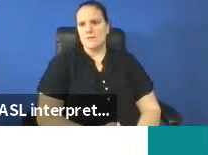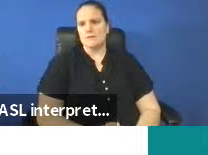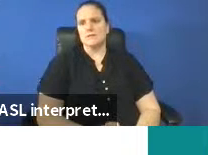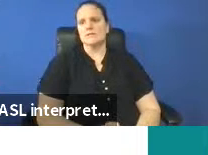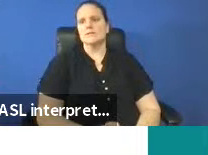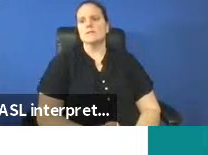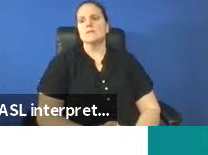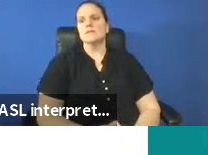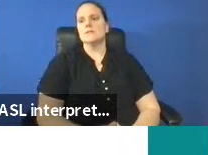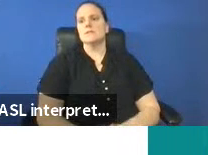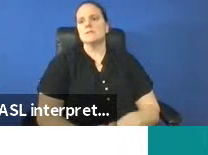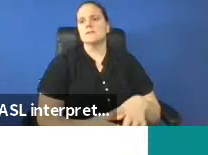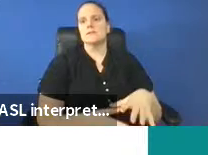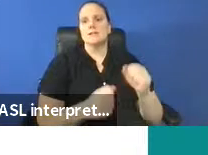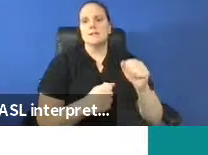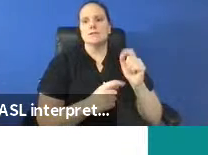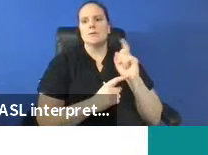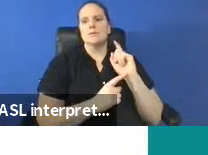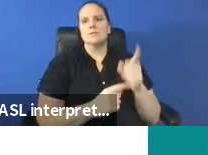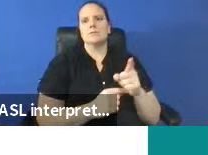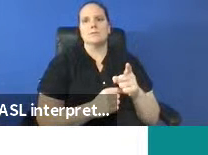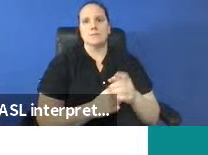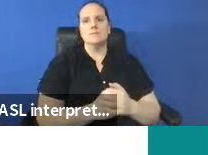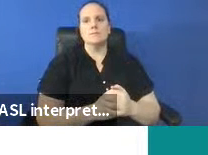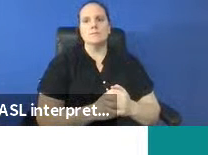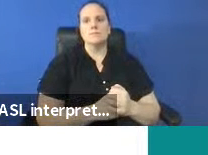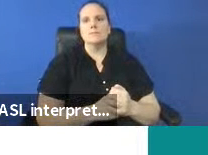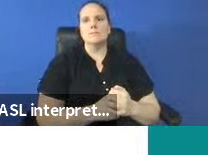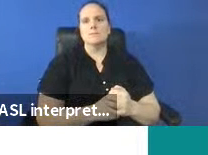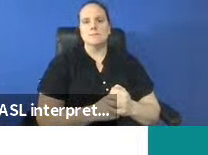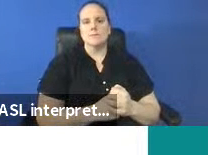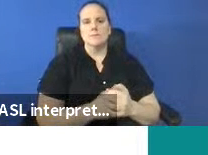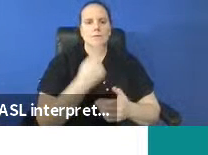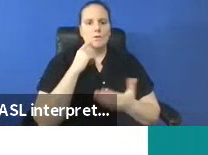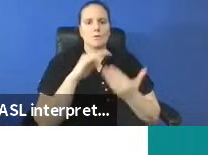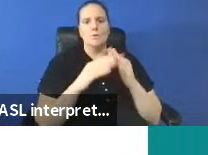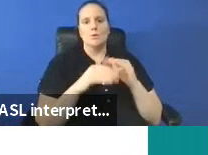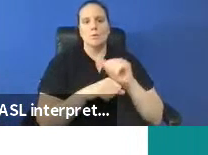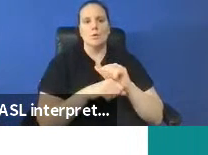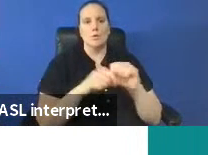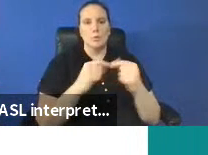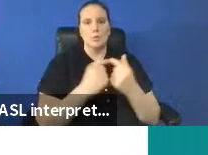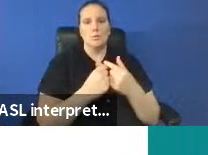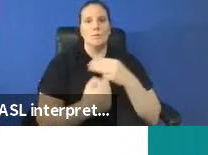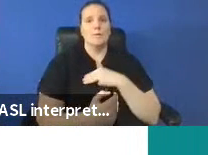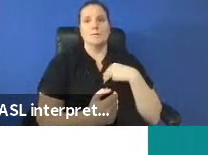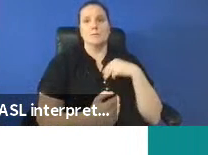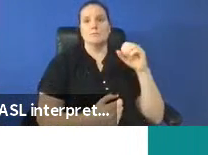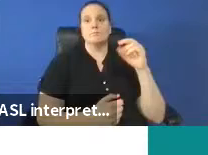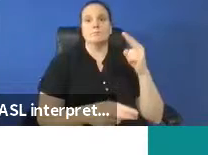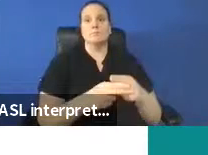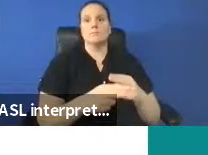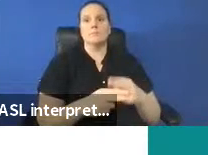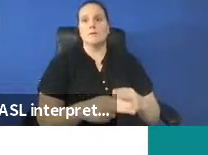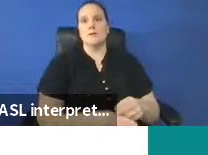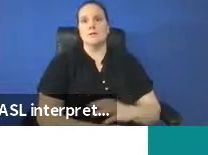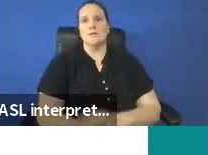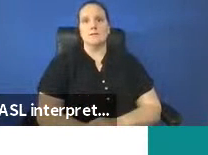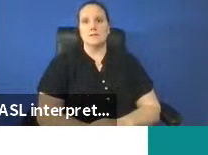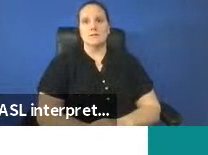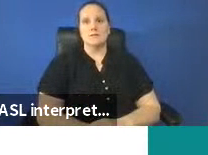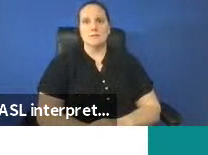So we're going to take just a moment for community working group members to introduce each other to the